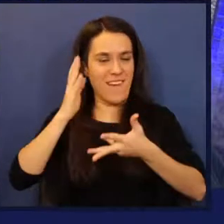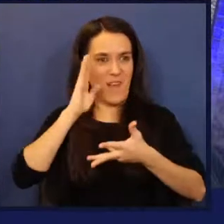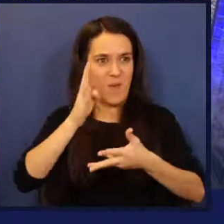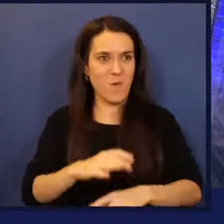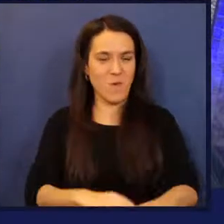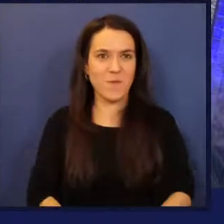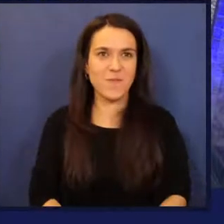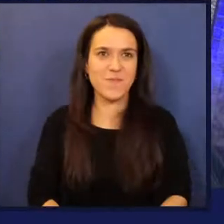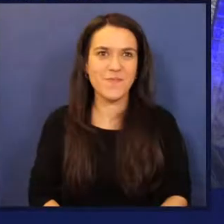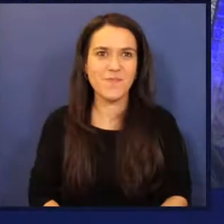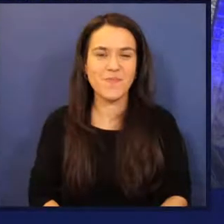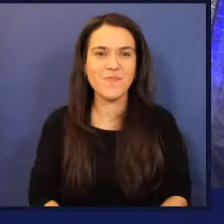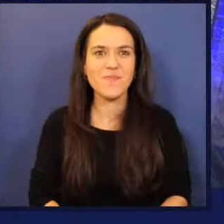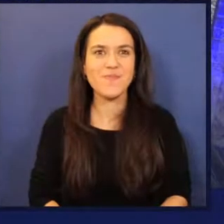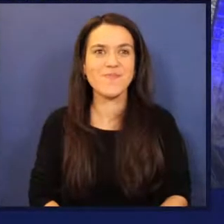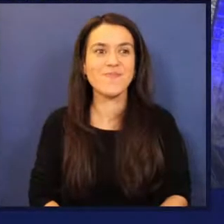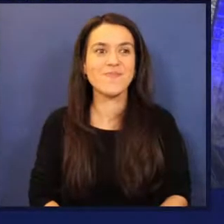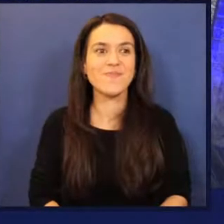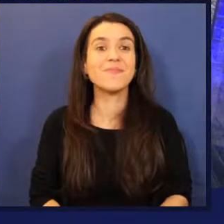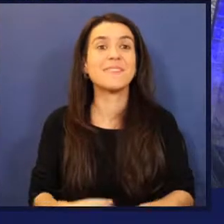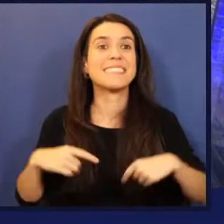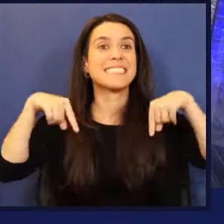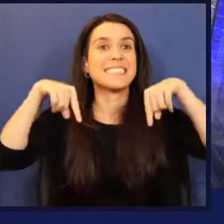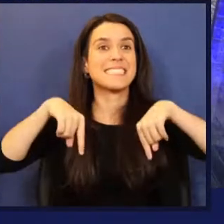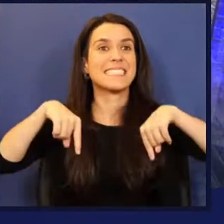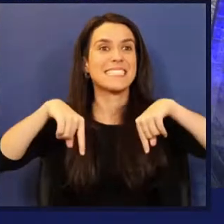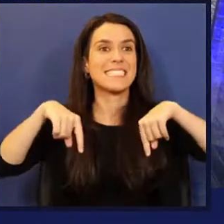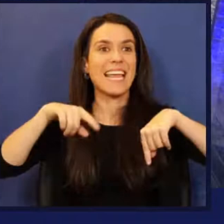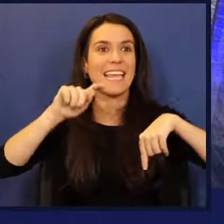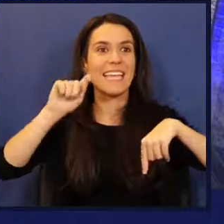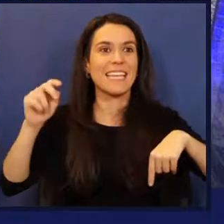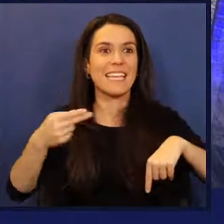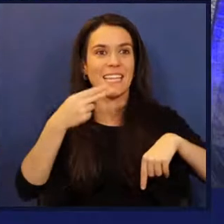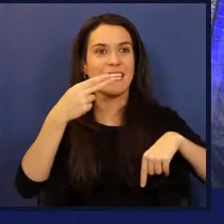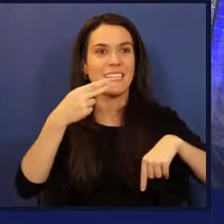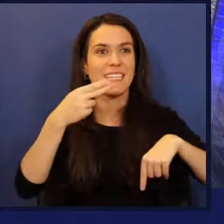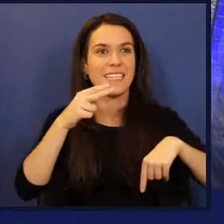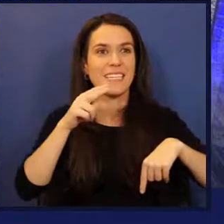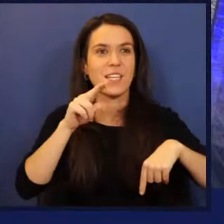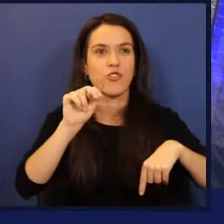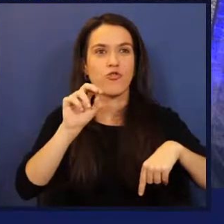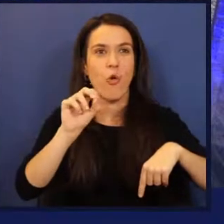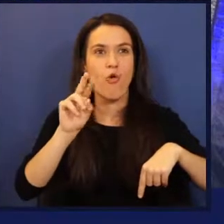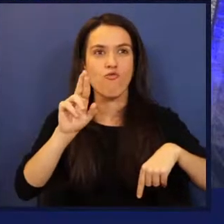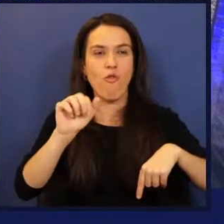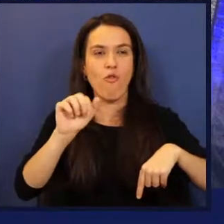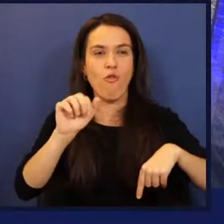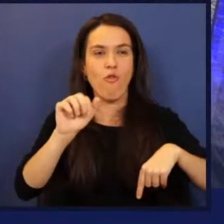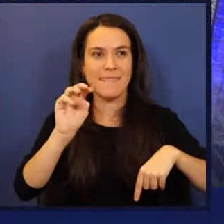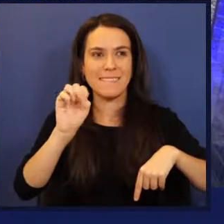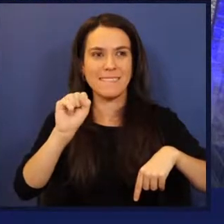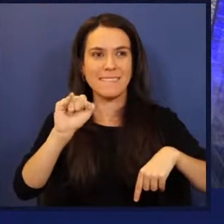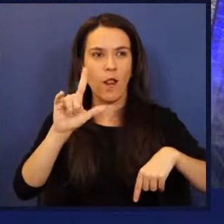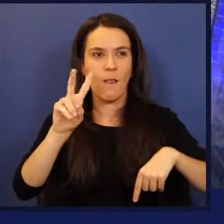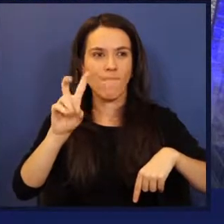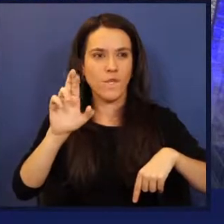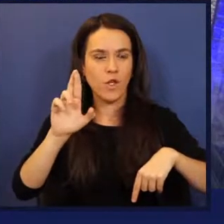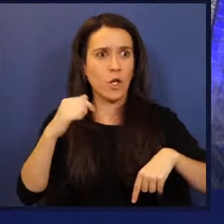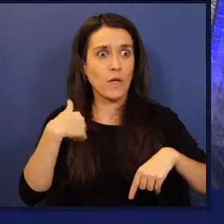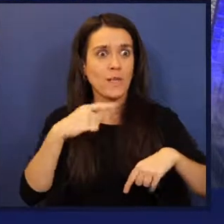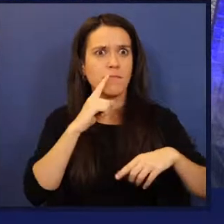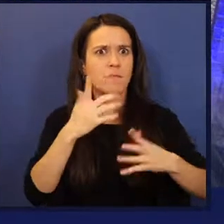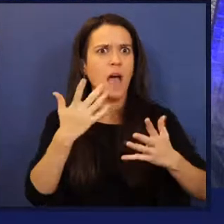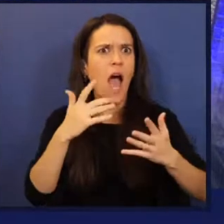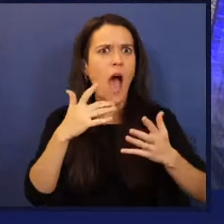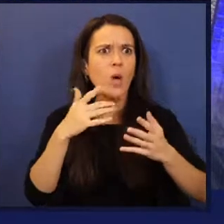also have this episode is Noelle Silver. She is going to talk about explainability in models. I'm very curious about that. It's all responsible